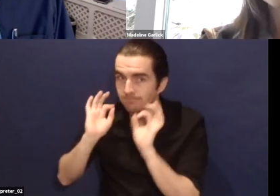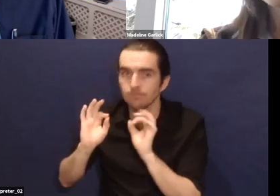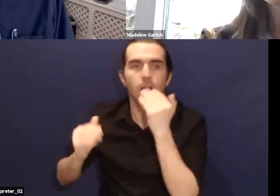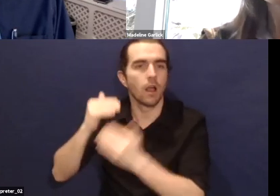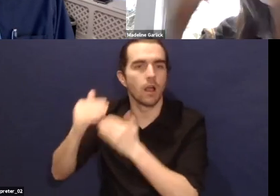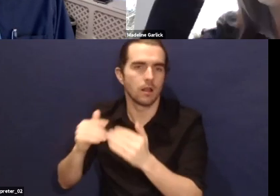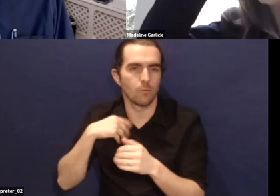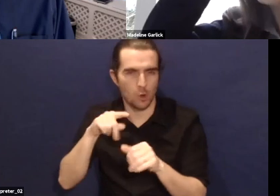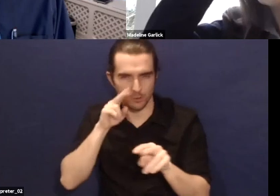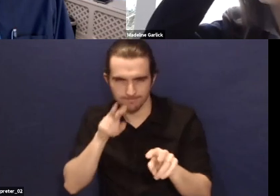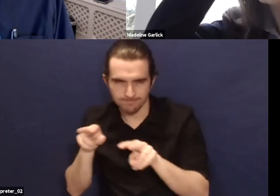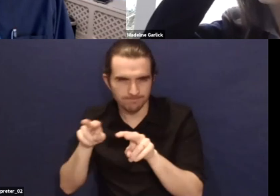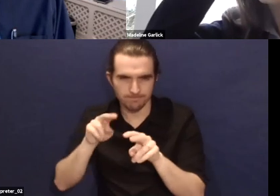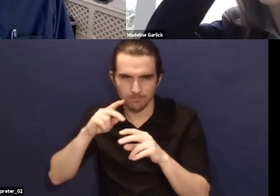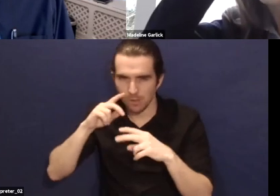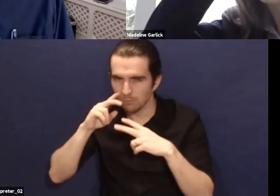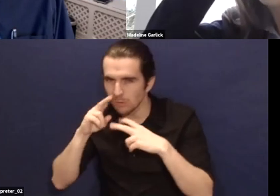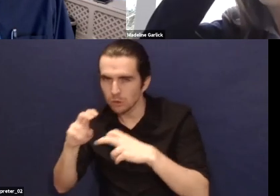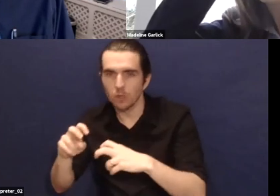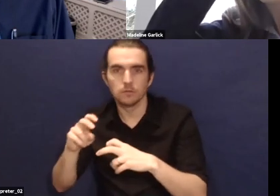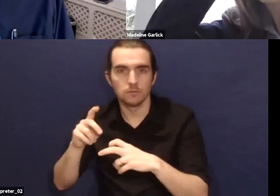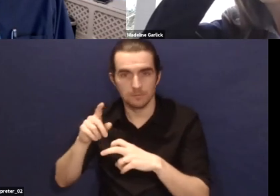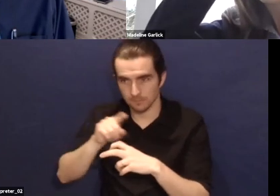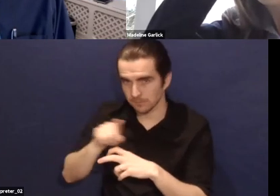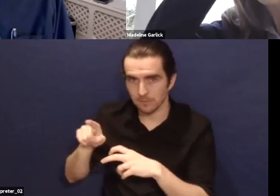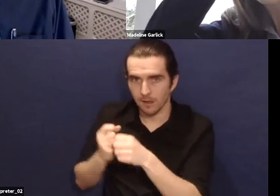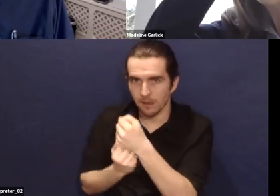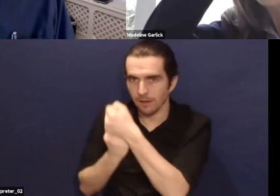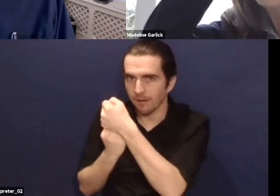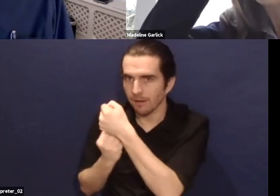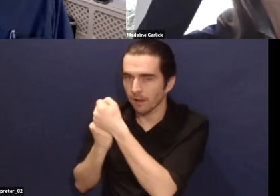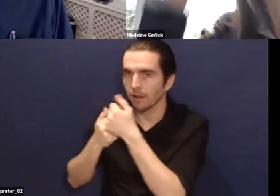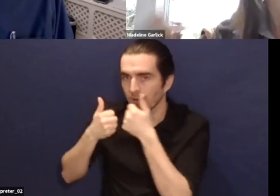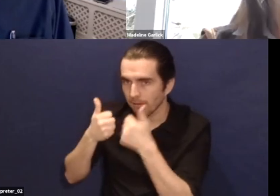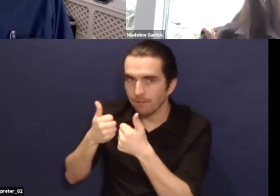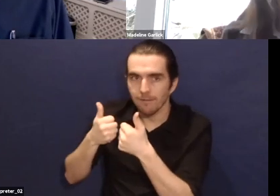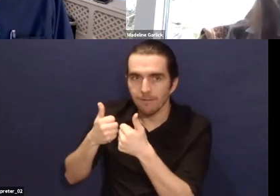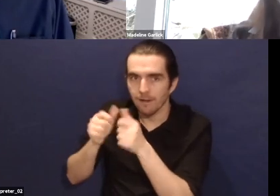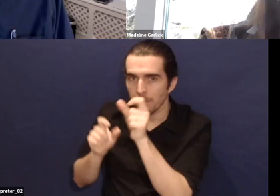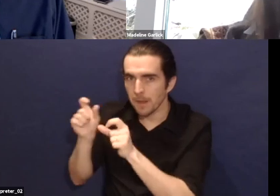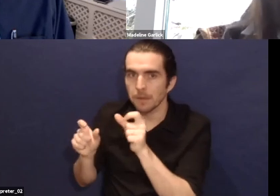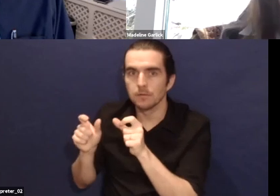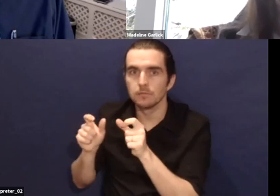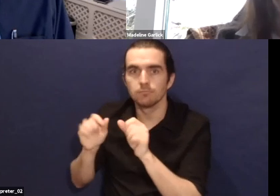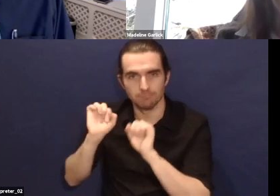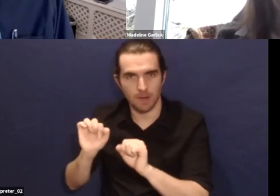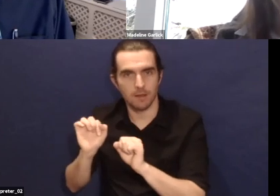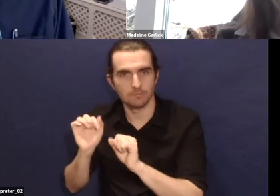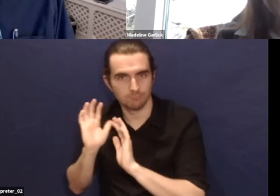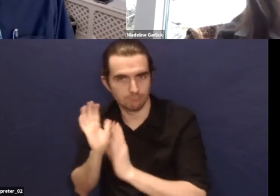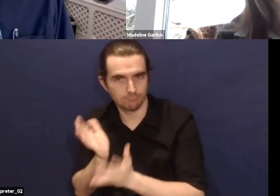origin. We see in some cases refugees who aren't ready to go back to their countries of origin, much as they would like